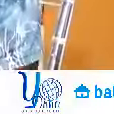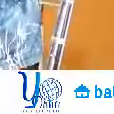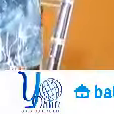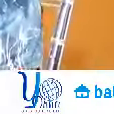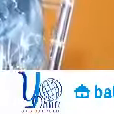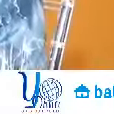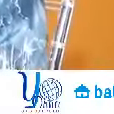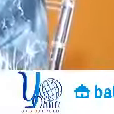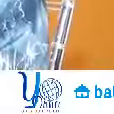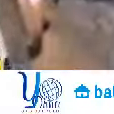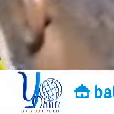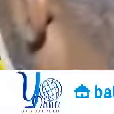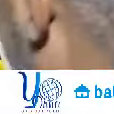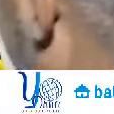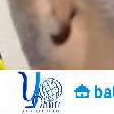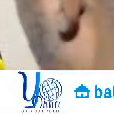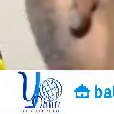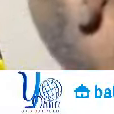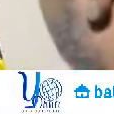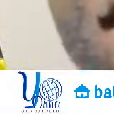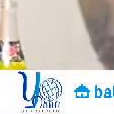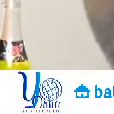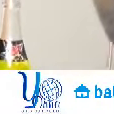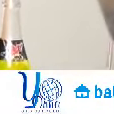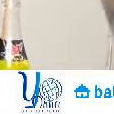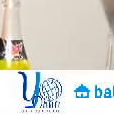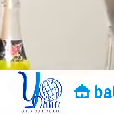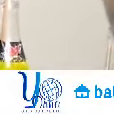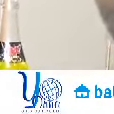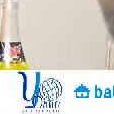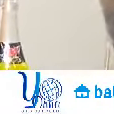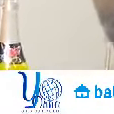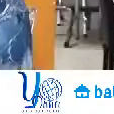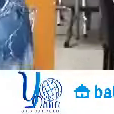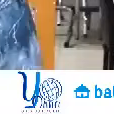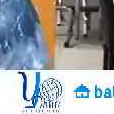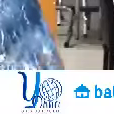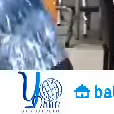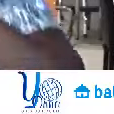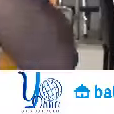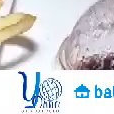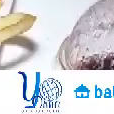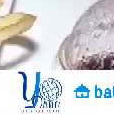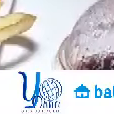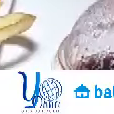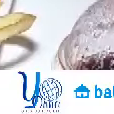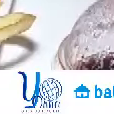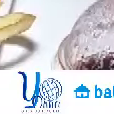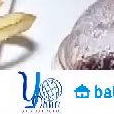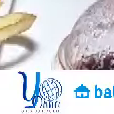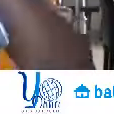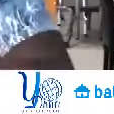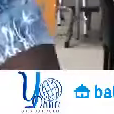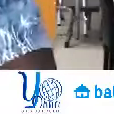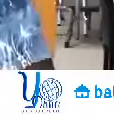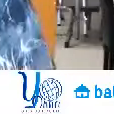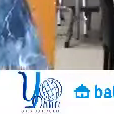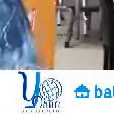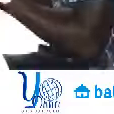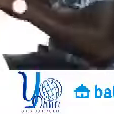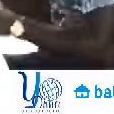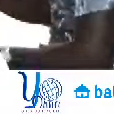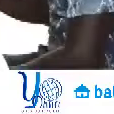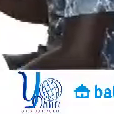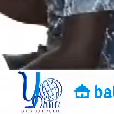yaara ñi la domoro ka diate boy janno circus restaurant ke say nakko be ni na dimbal ni mba domoro ka la